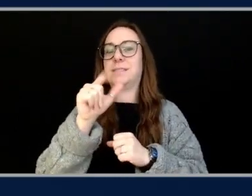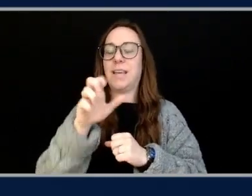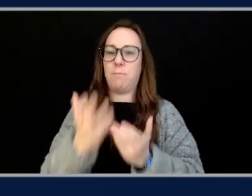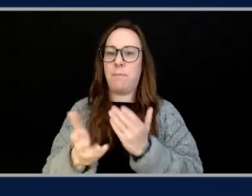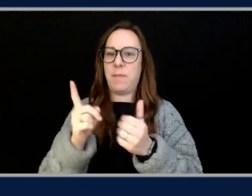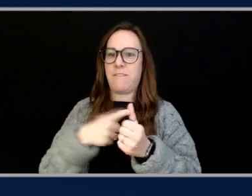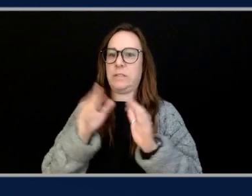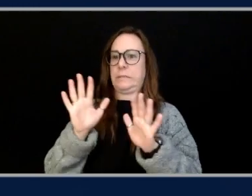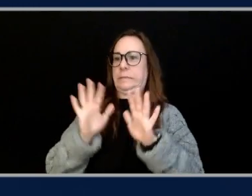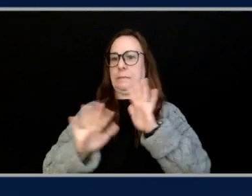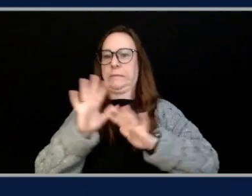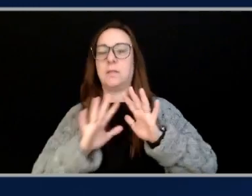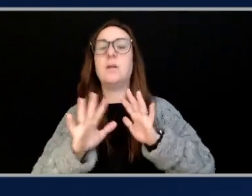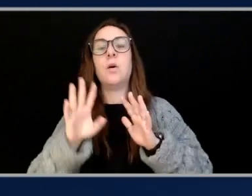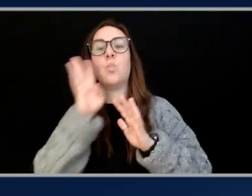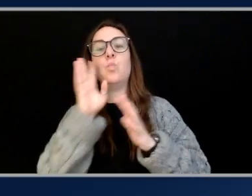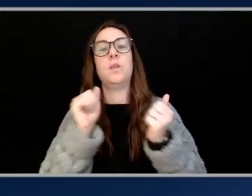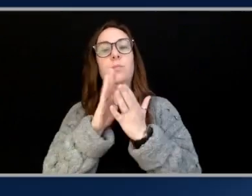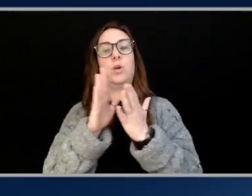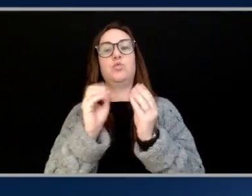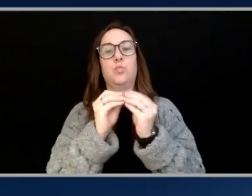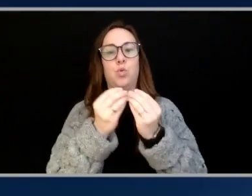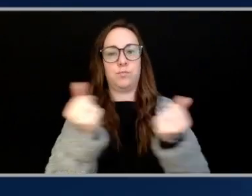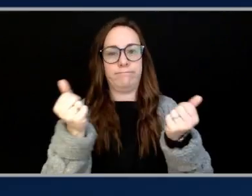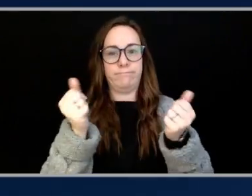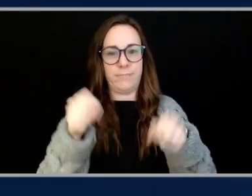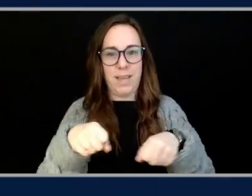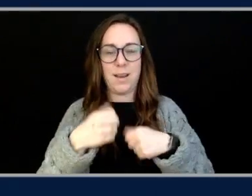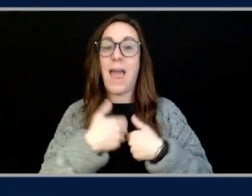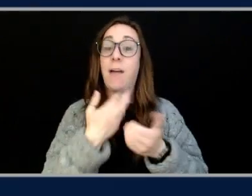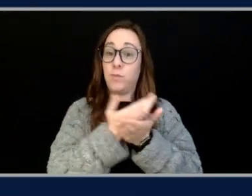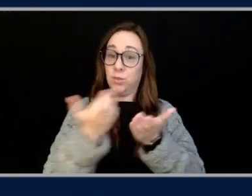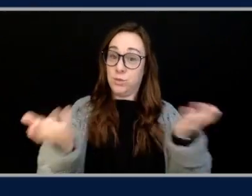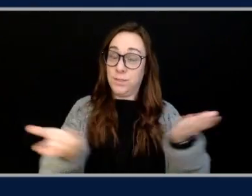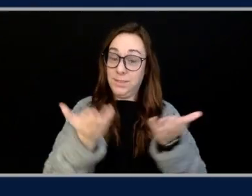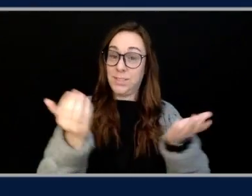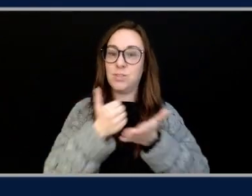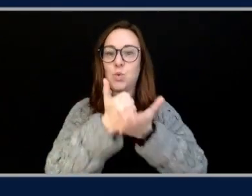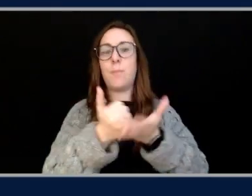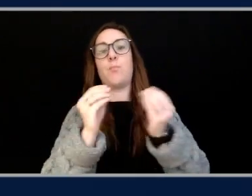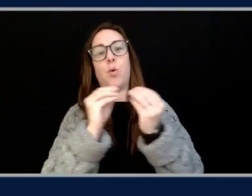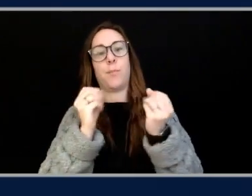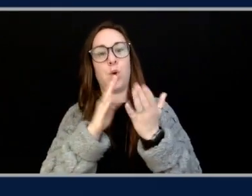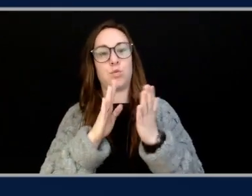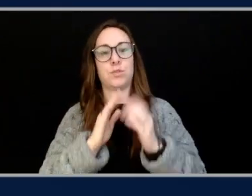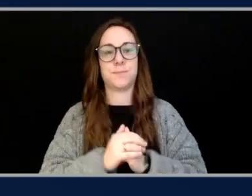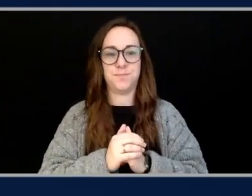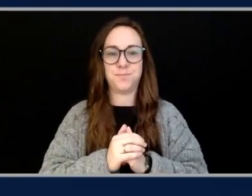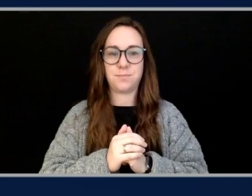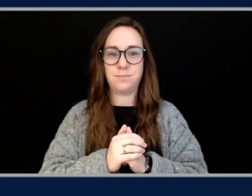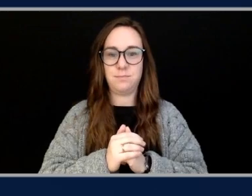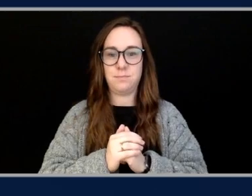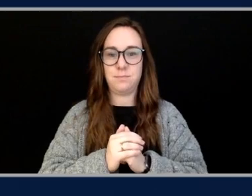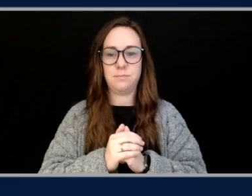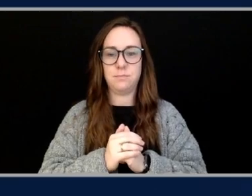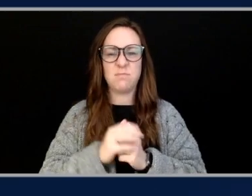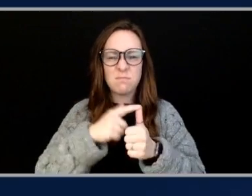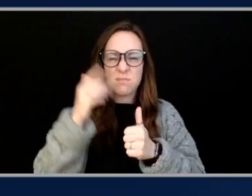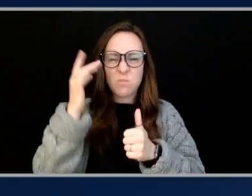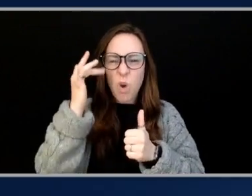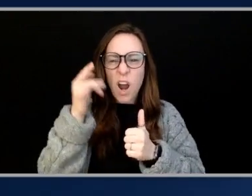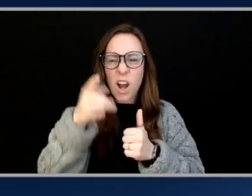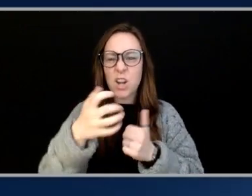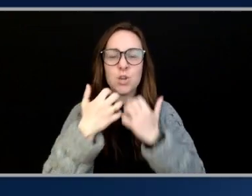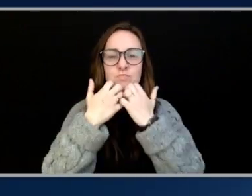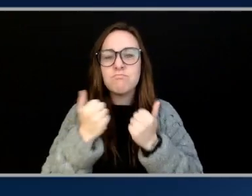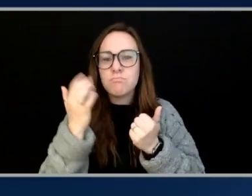much more approachable, because we have the resources here to make that approachable. My first question to you is, why do you care so much about this? I think